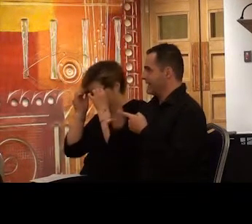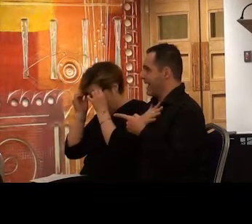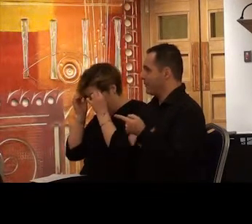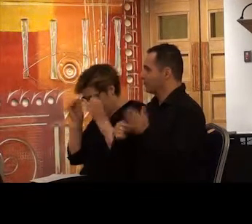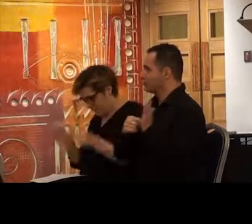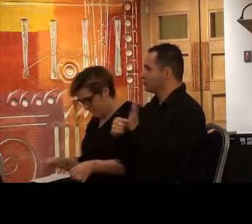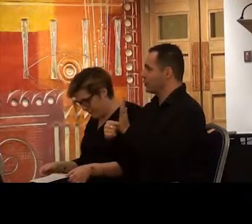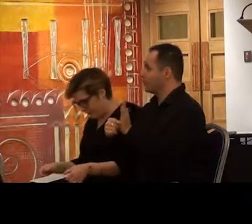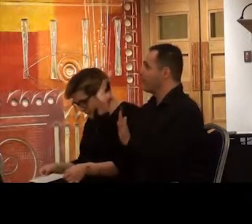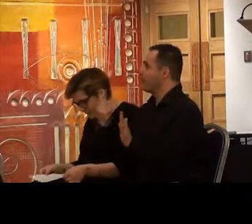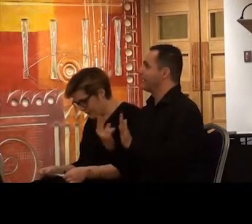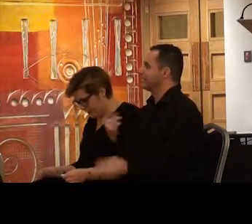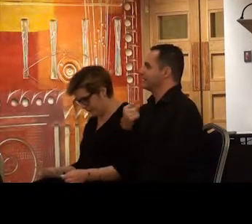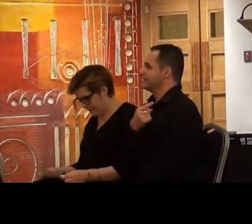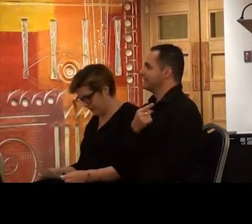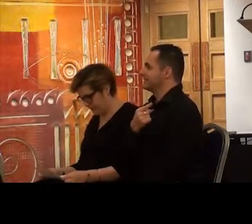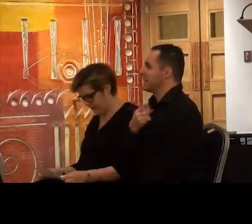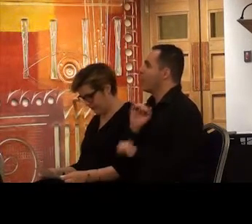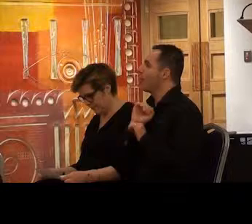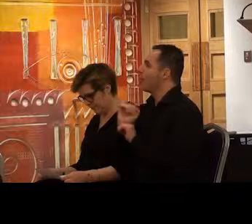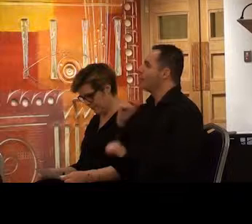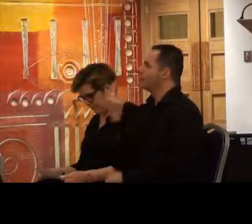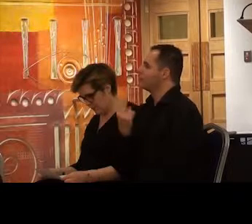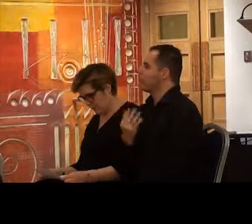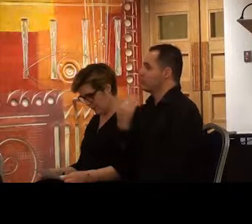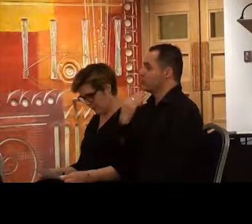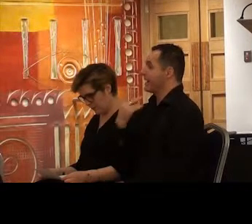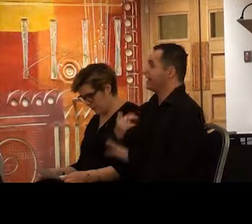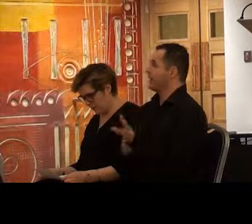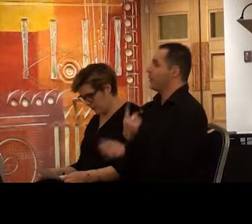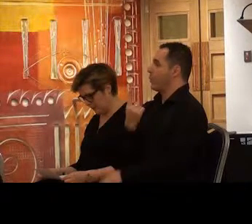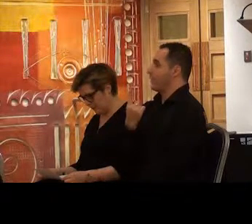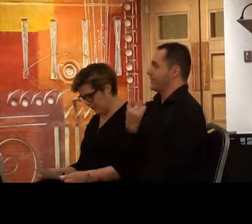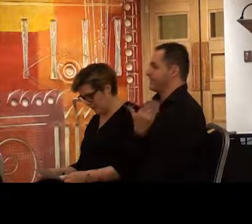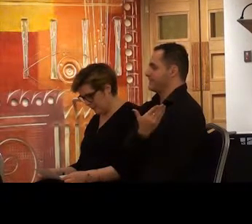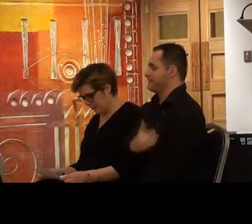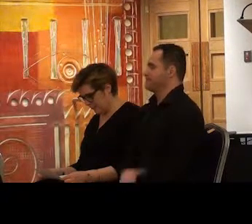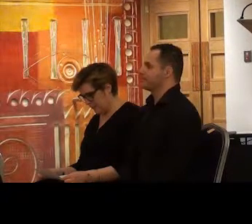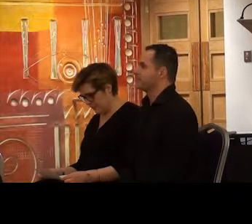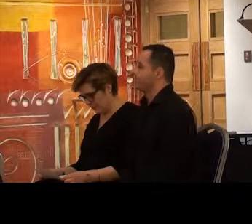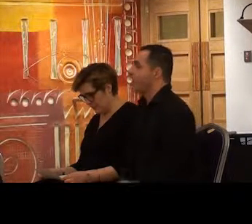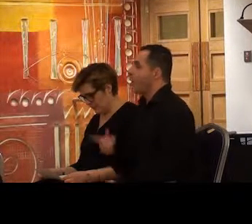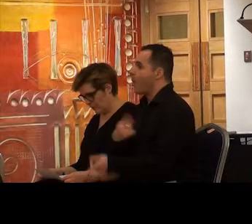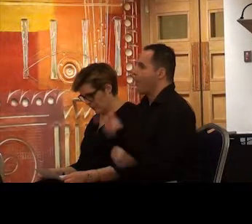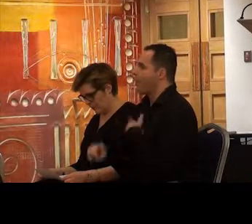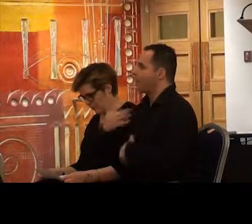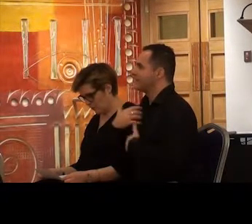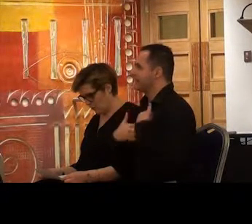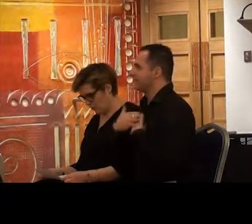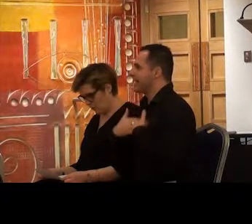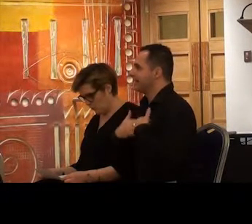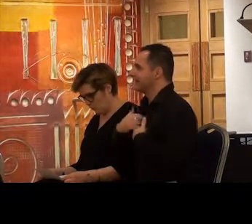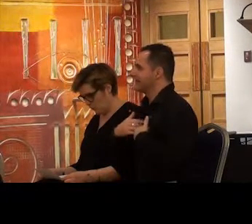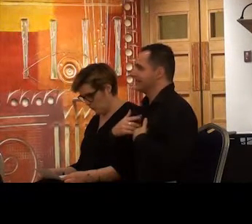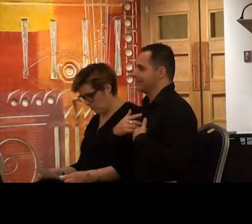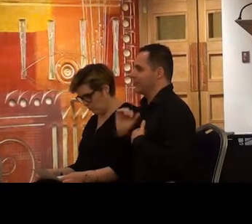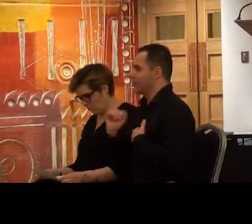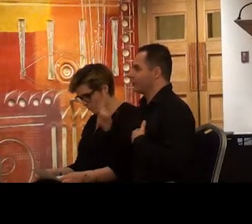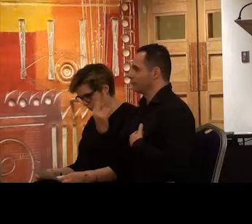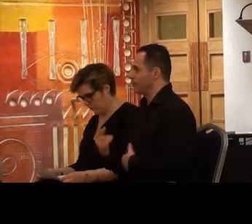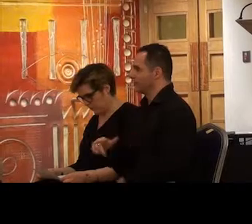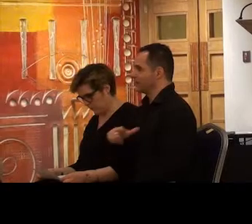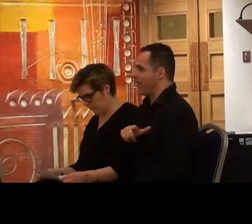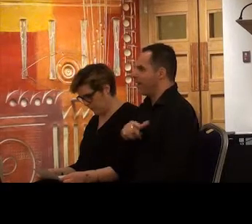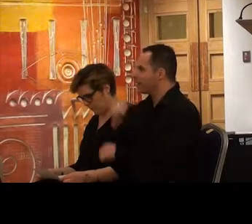you are pictures of drawings that she did when she was in year 1. We were all very excited when she did these drawings because they were drawings